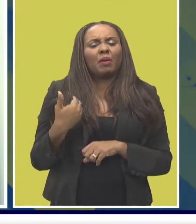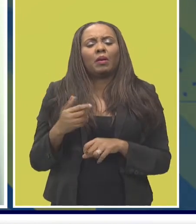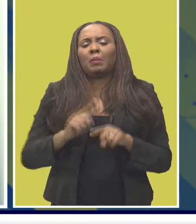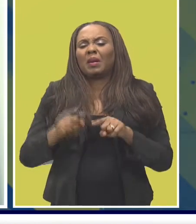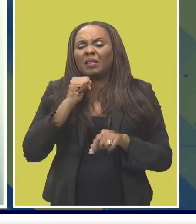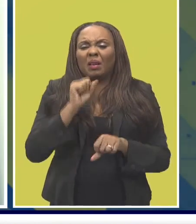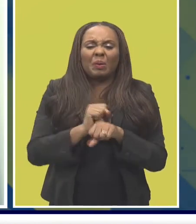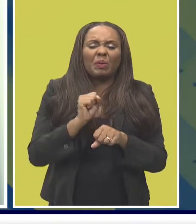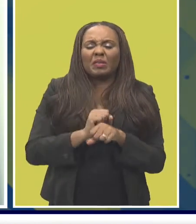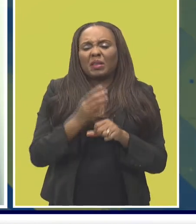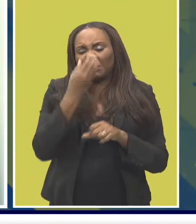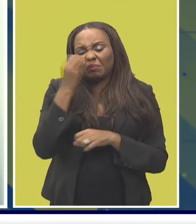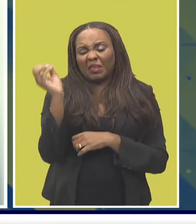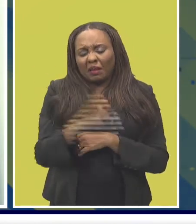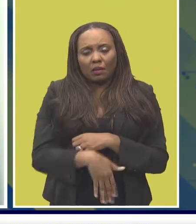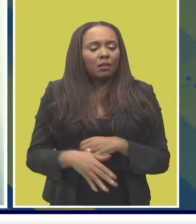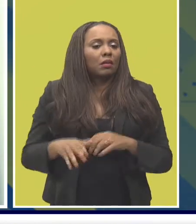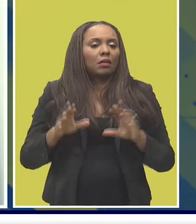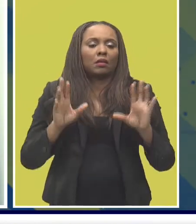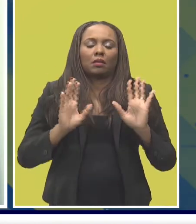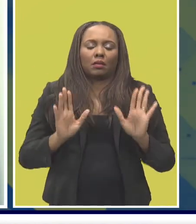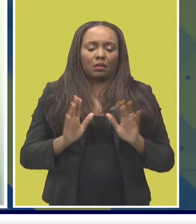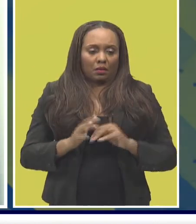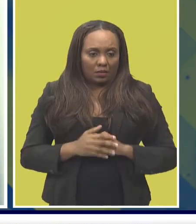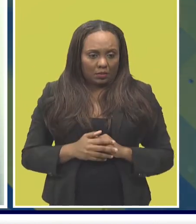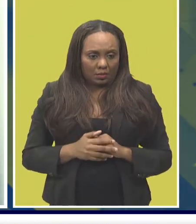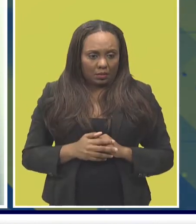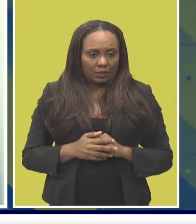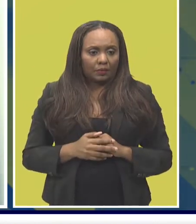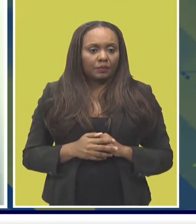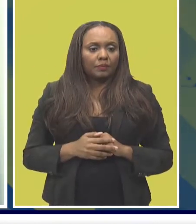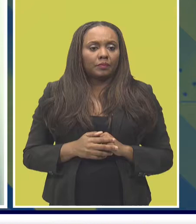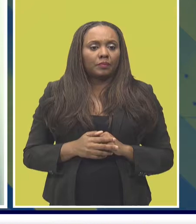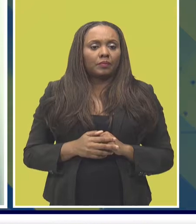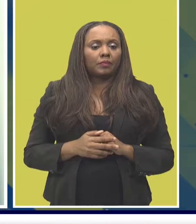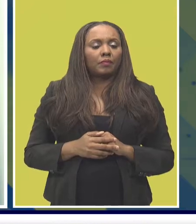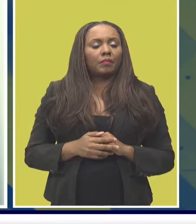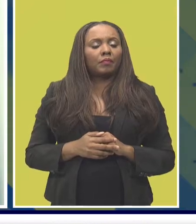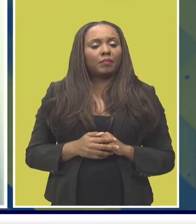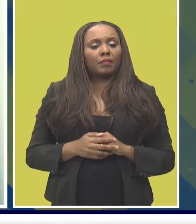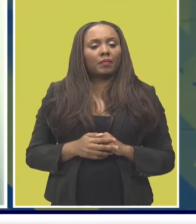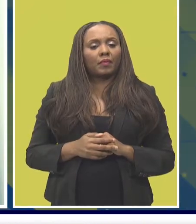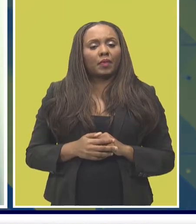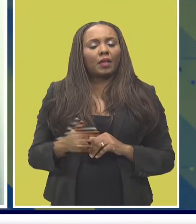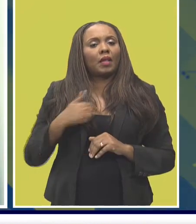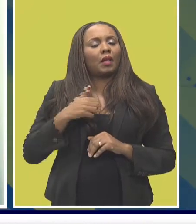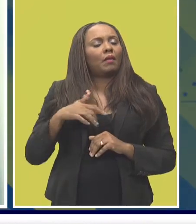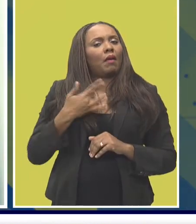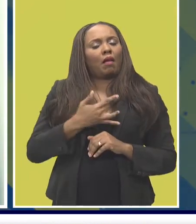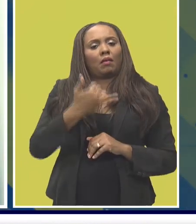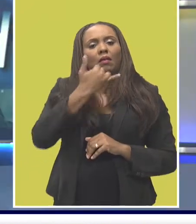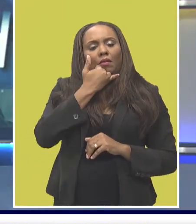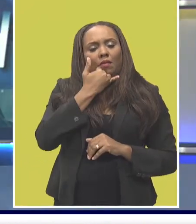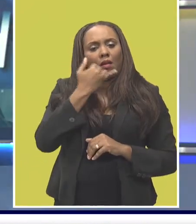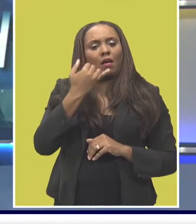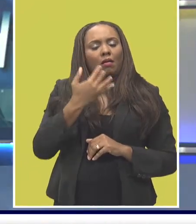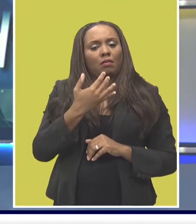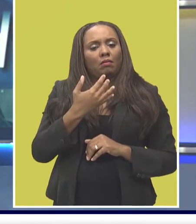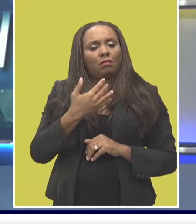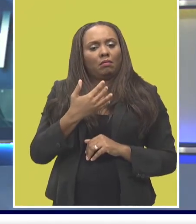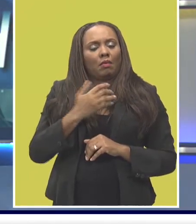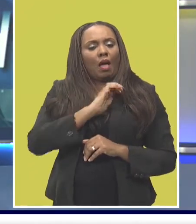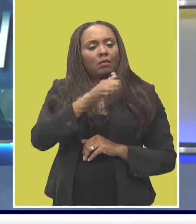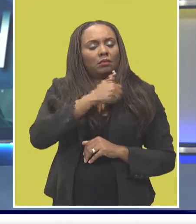worked, so they were no longer in existence, and I felt that that was wrong.